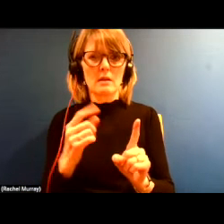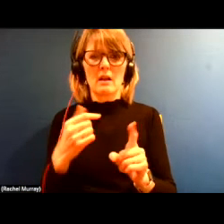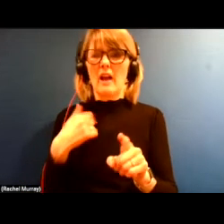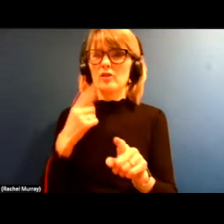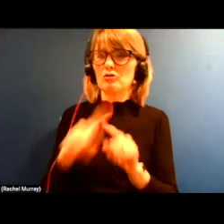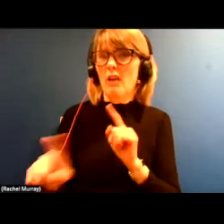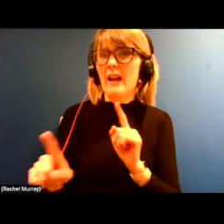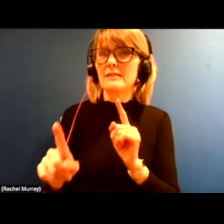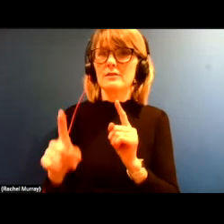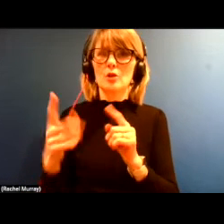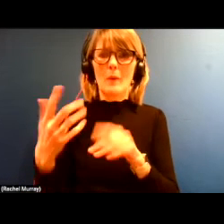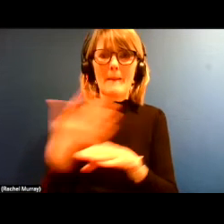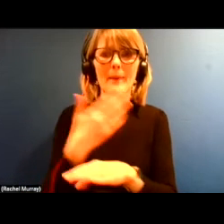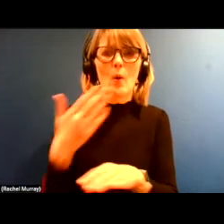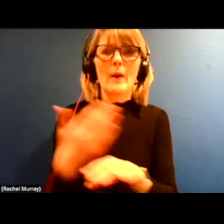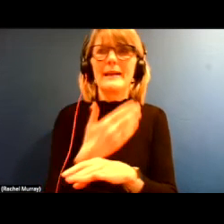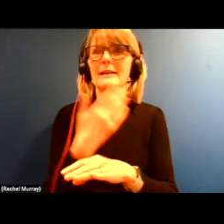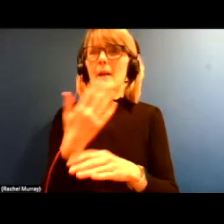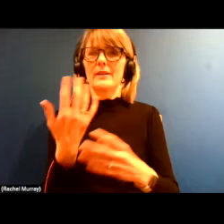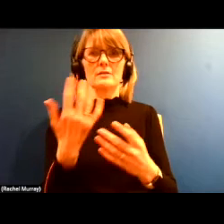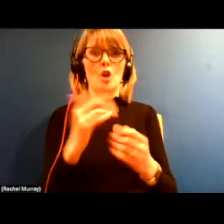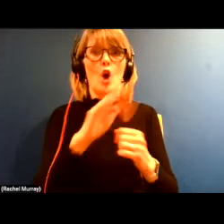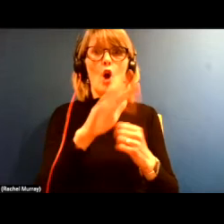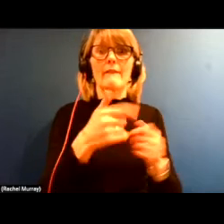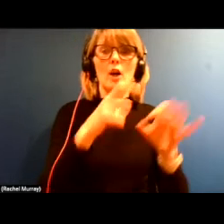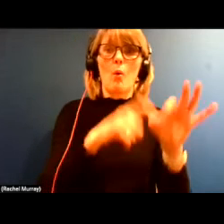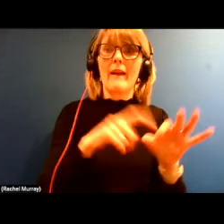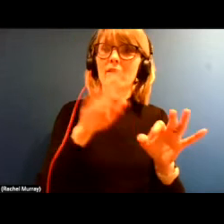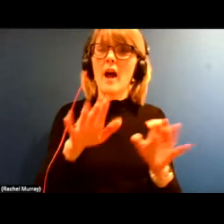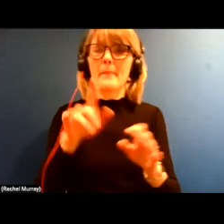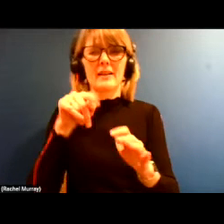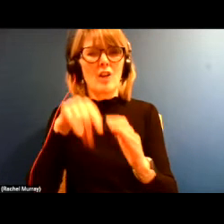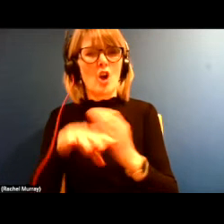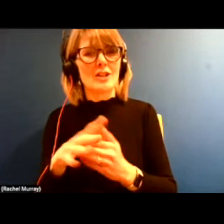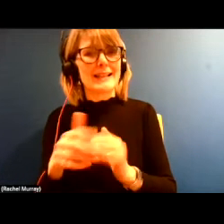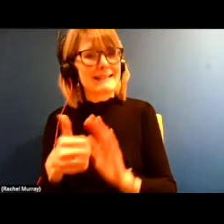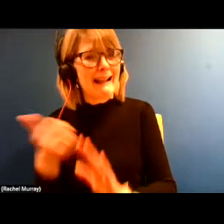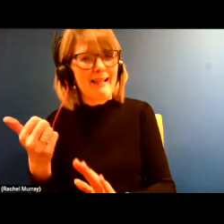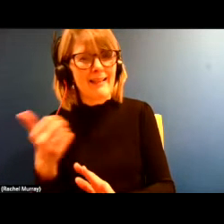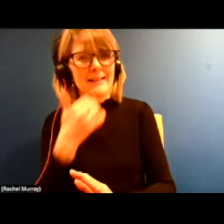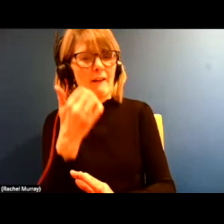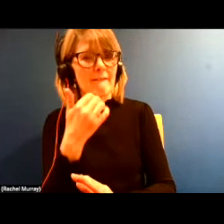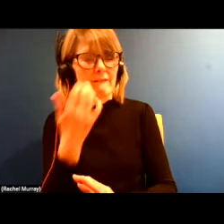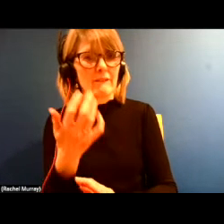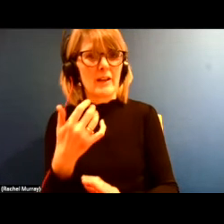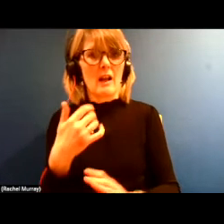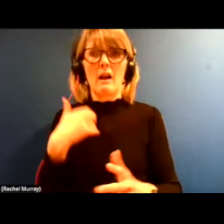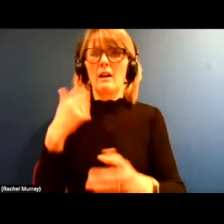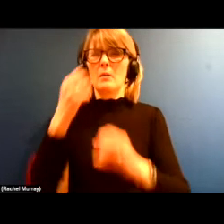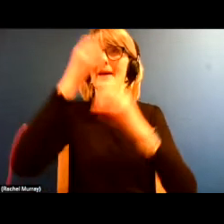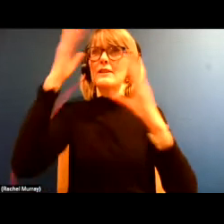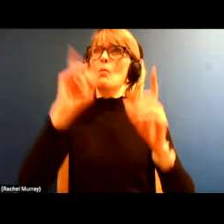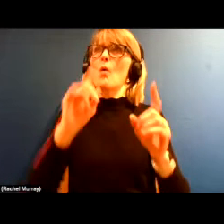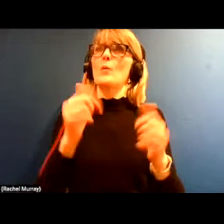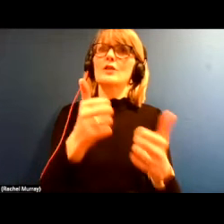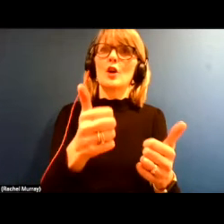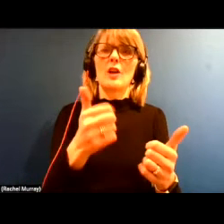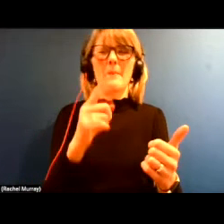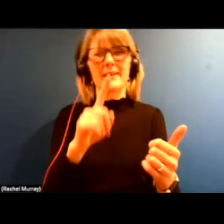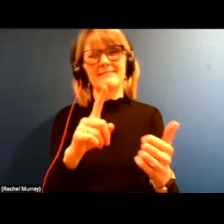at being overqualified but underskilled, that I could never imagine what is good and suitable for me, and by failing to do so had made